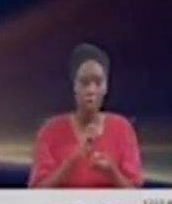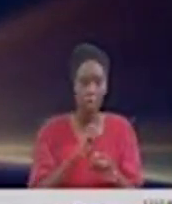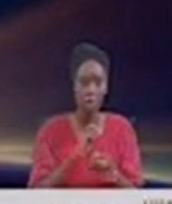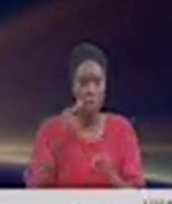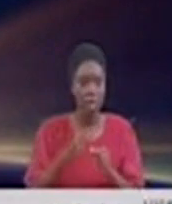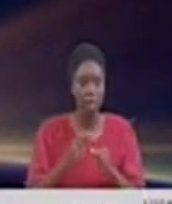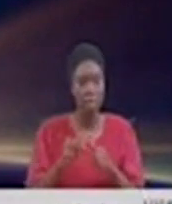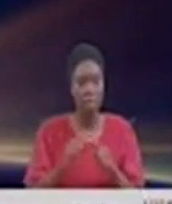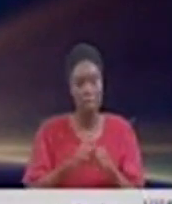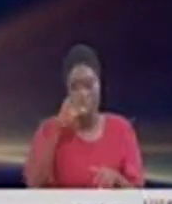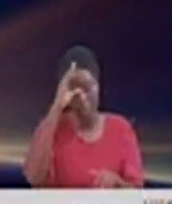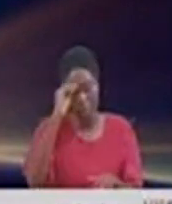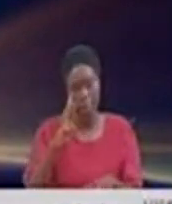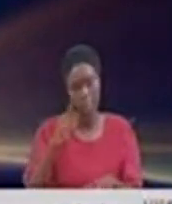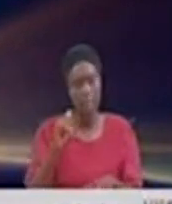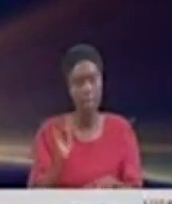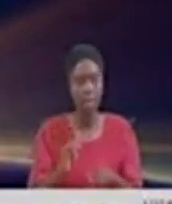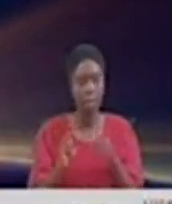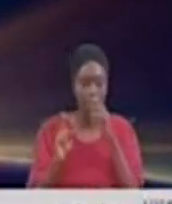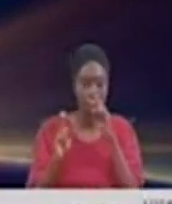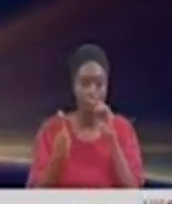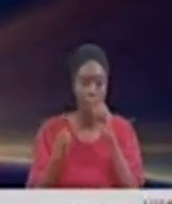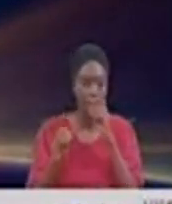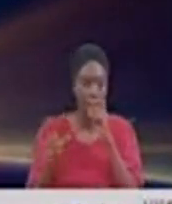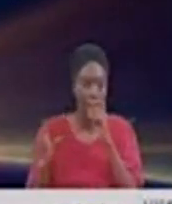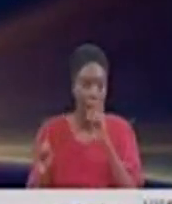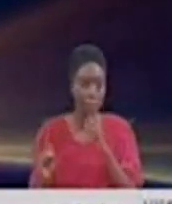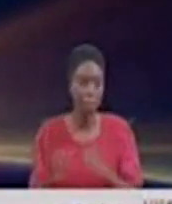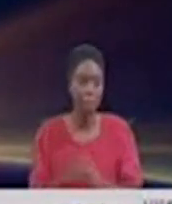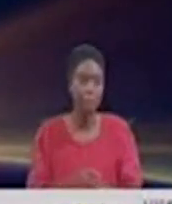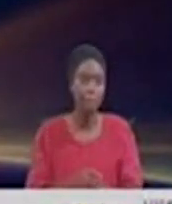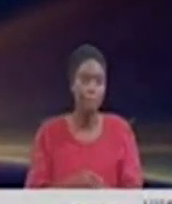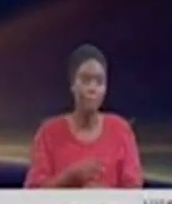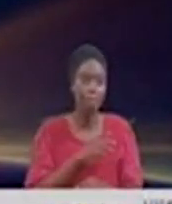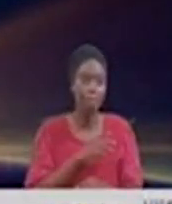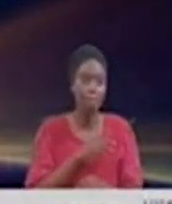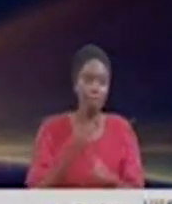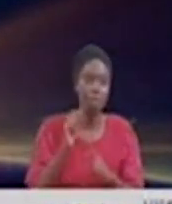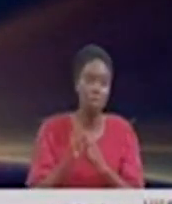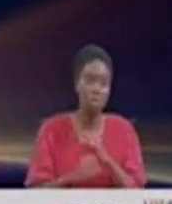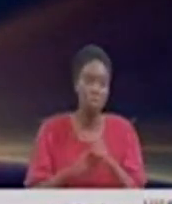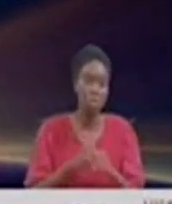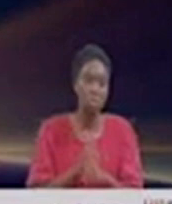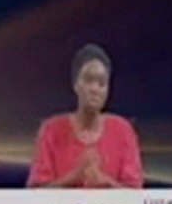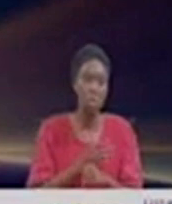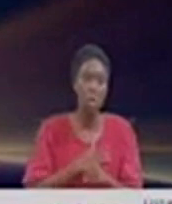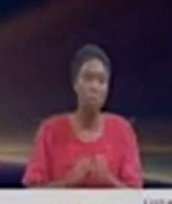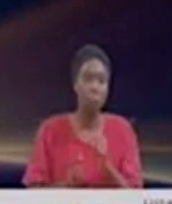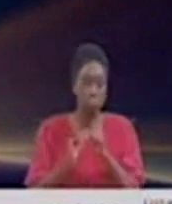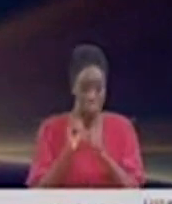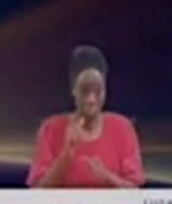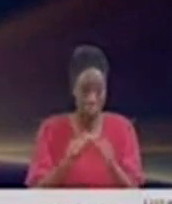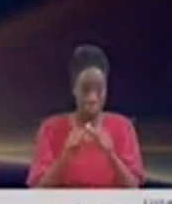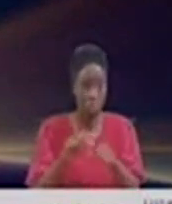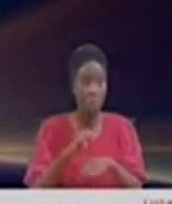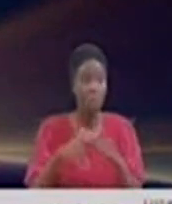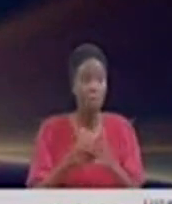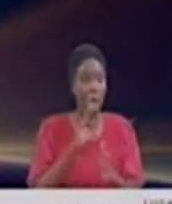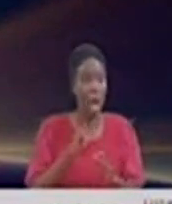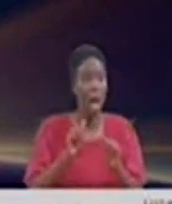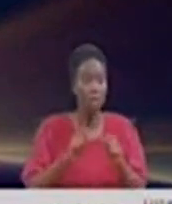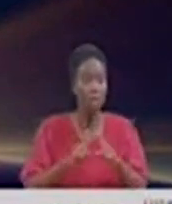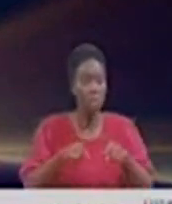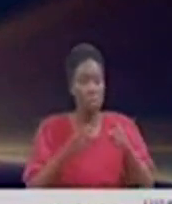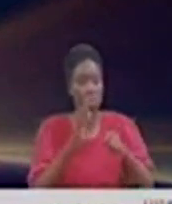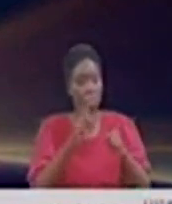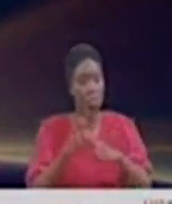fathers, with the number of their names, every male by their polls, from 20 years old and upward, all that are able